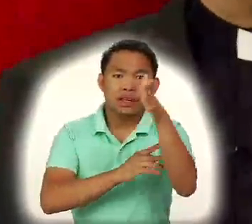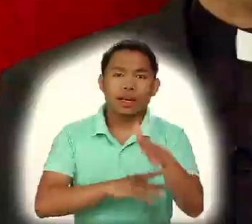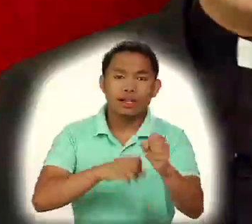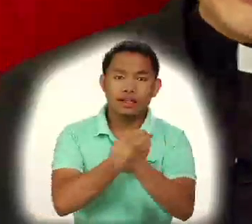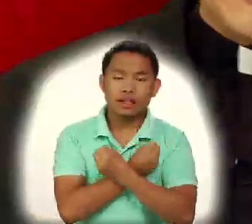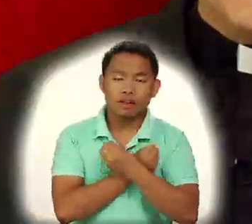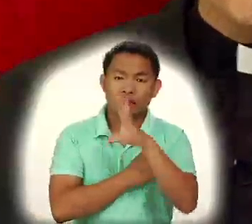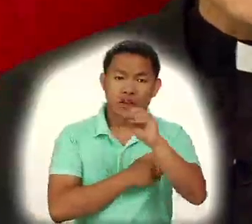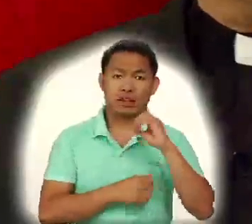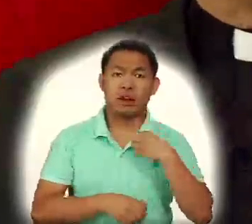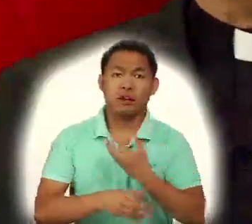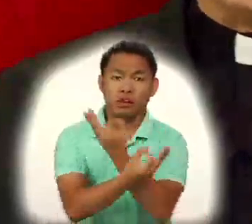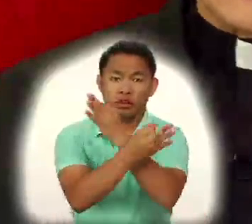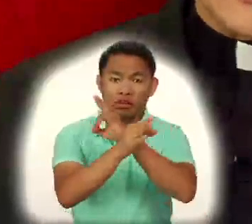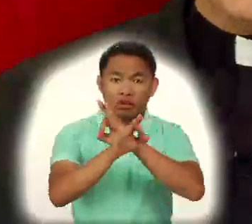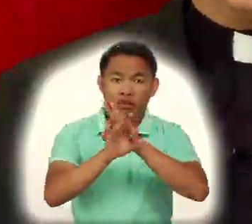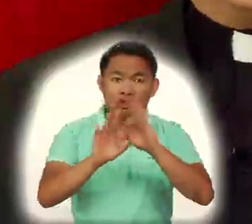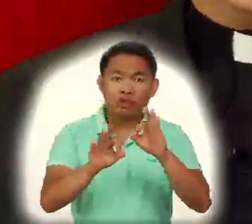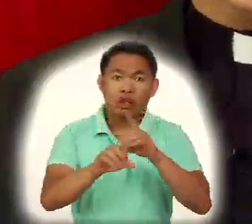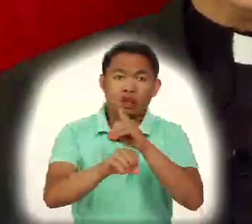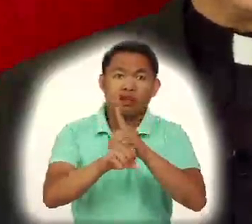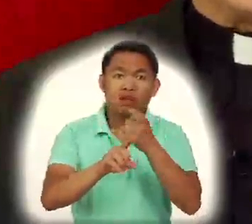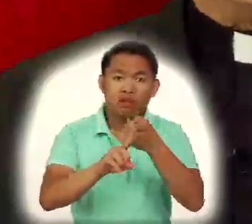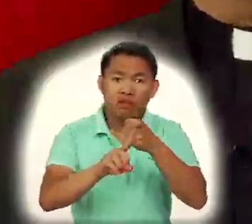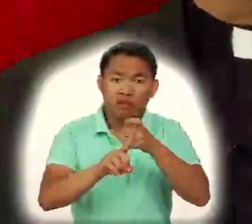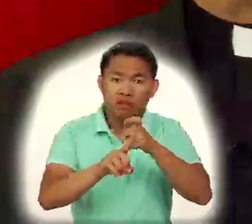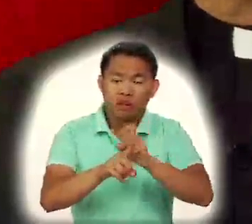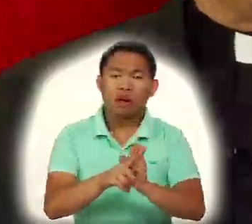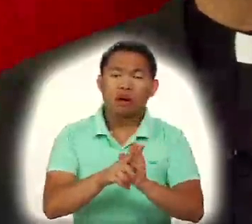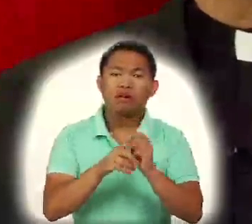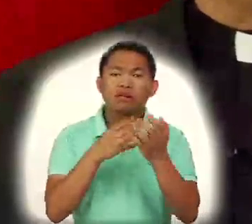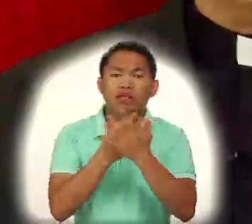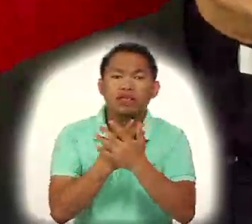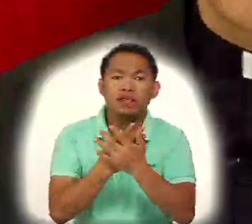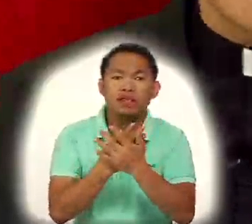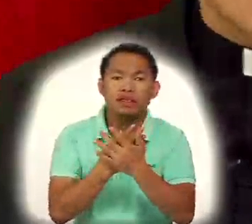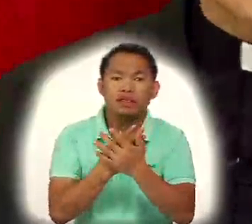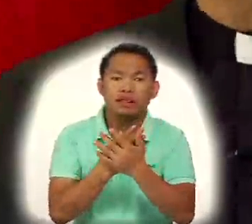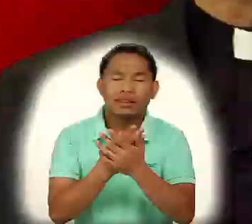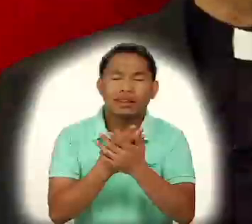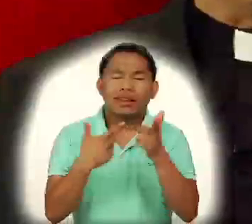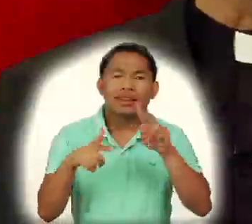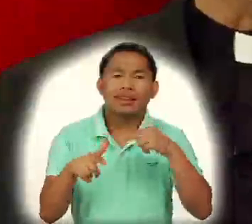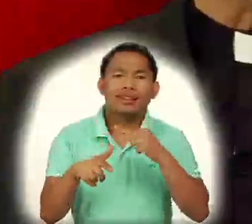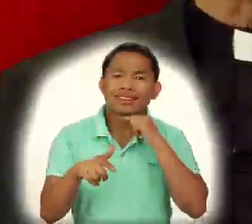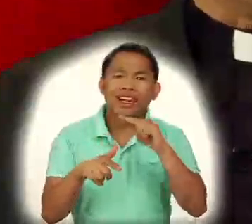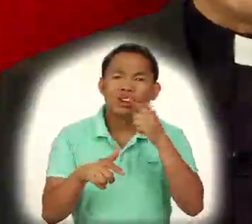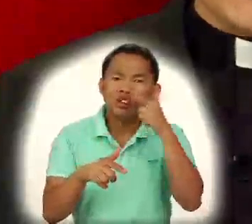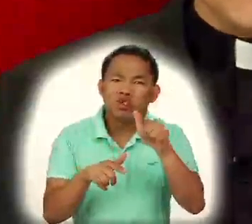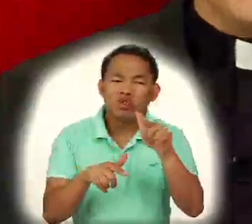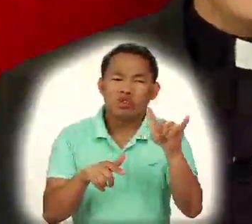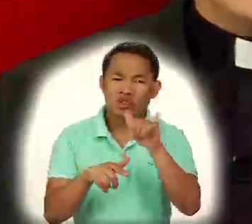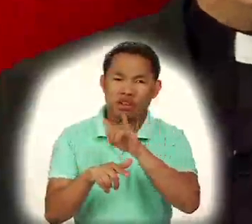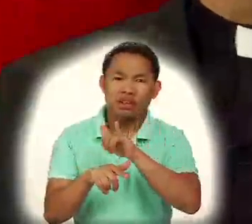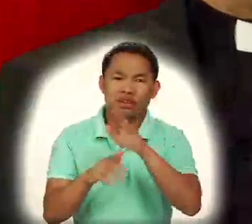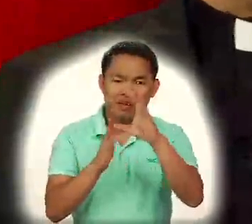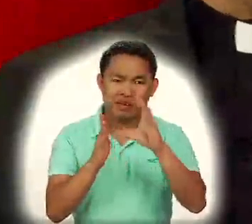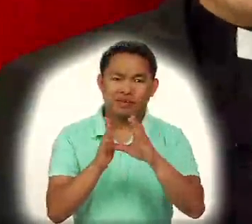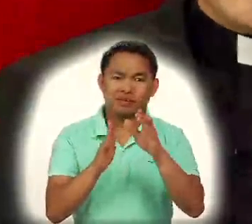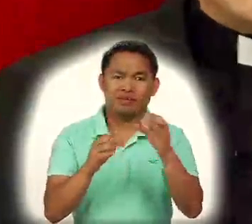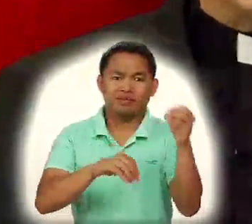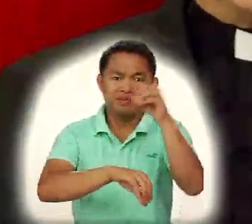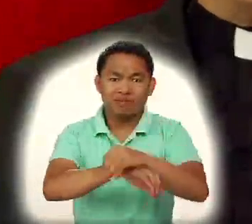and our freedom from slavery. Let us not look at the commandments as oppressive.